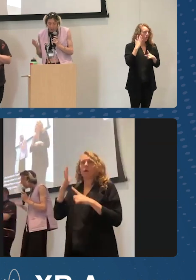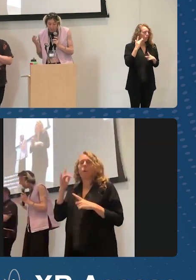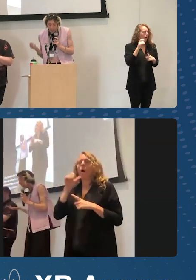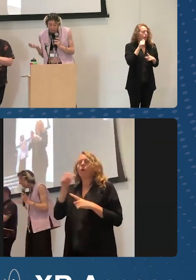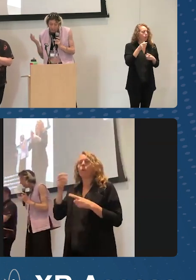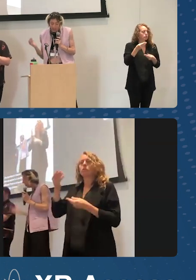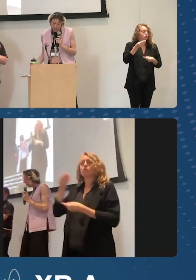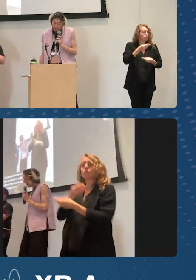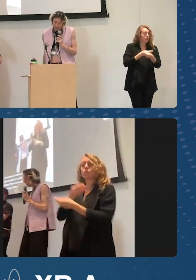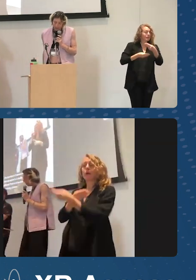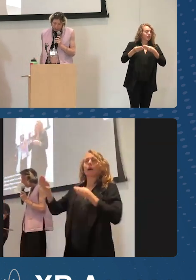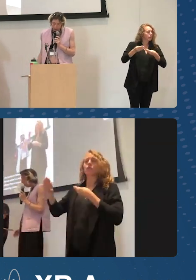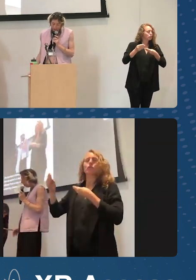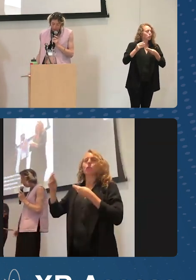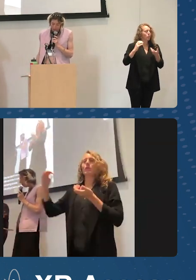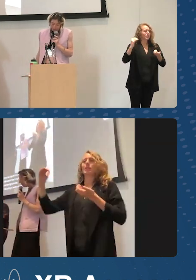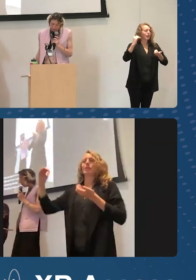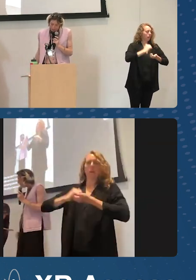was a collaboration.